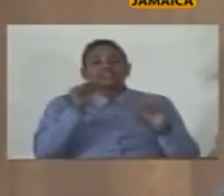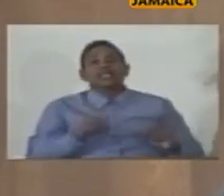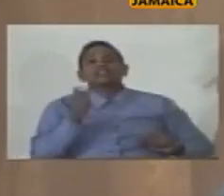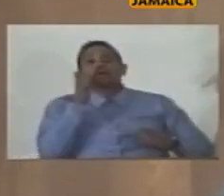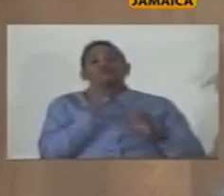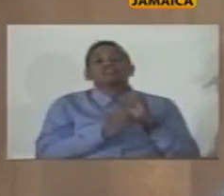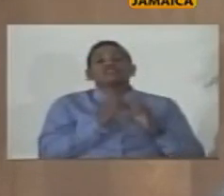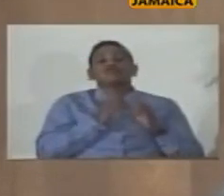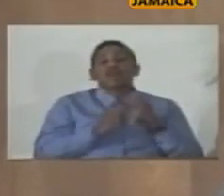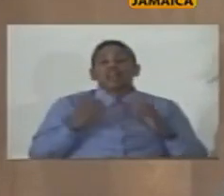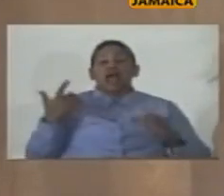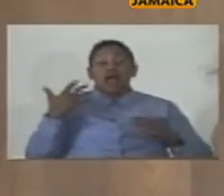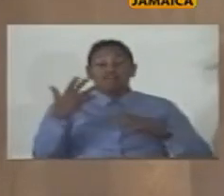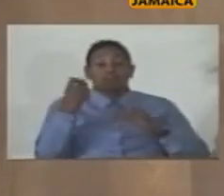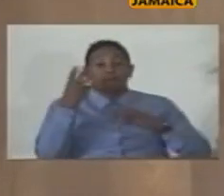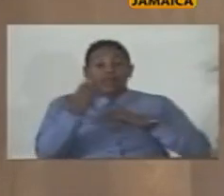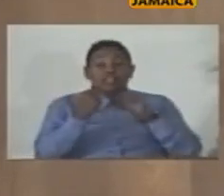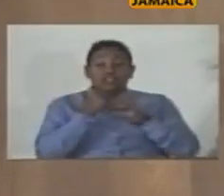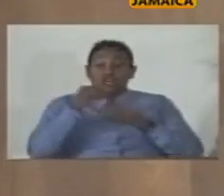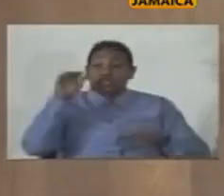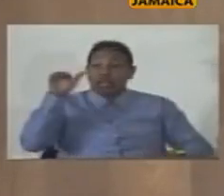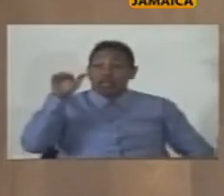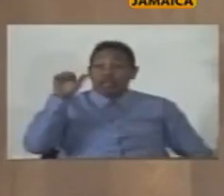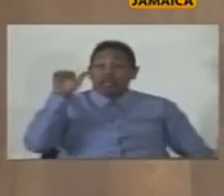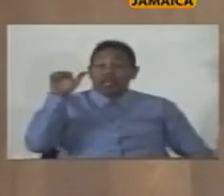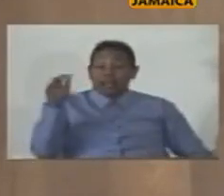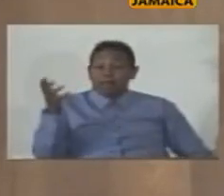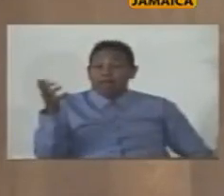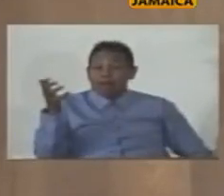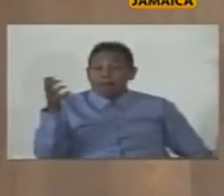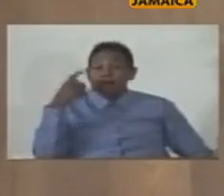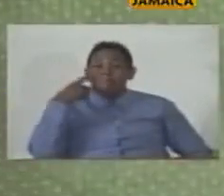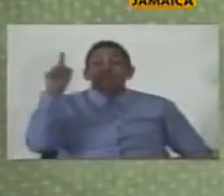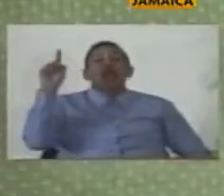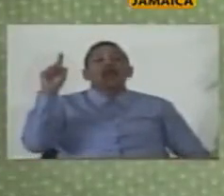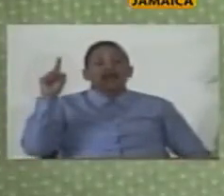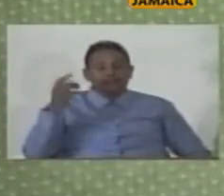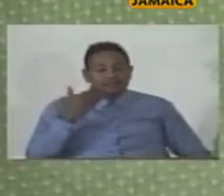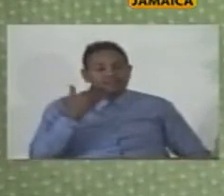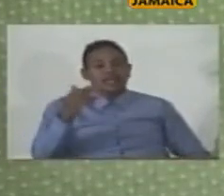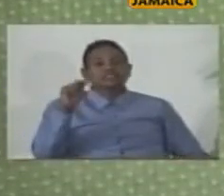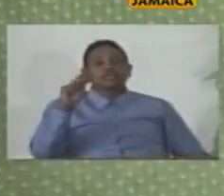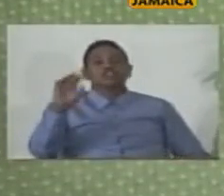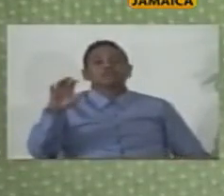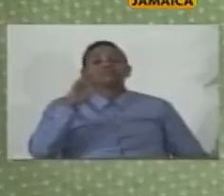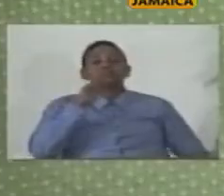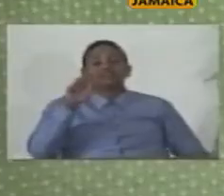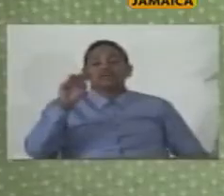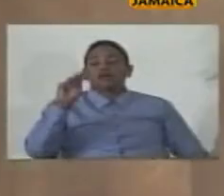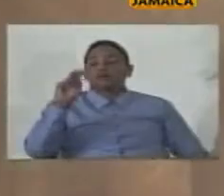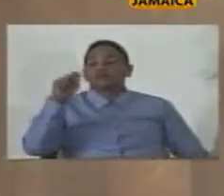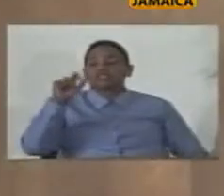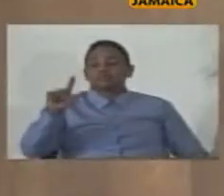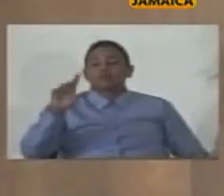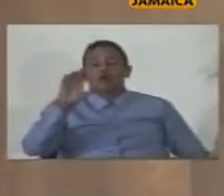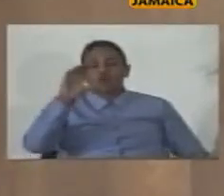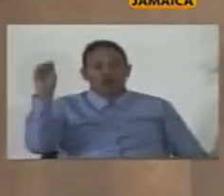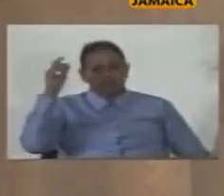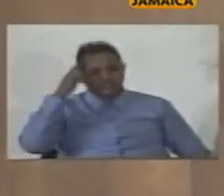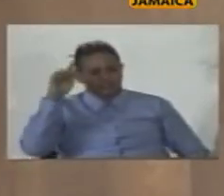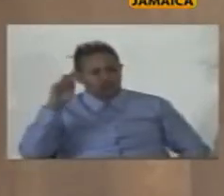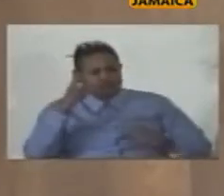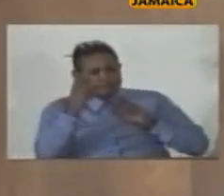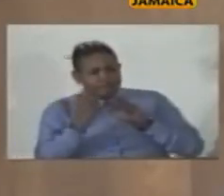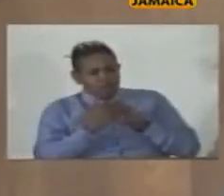after years of begging. I say thanks once more to the NWC, the Municipal Corporation, for sitting with